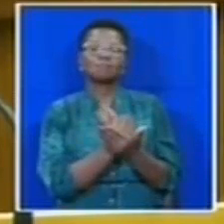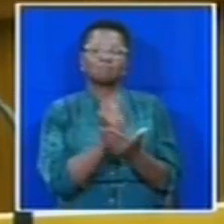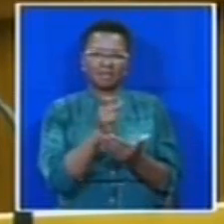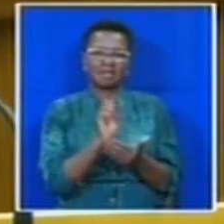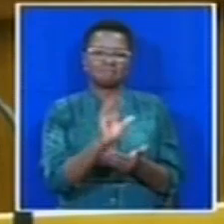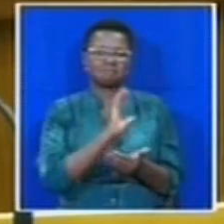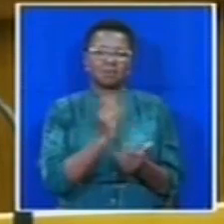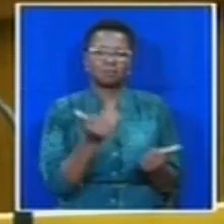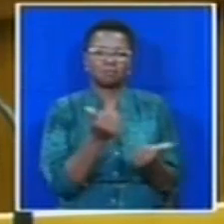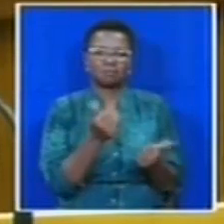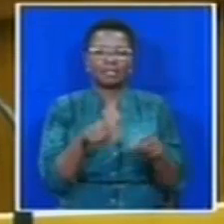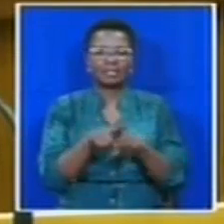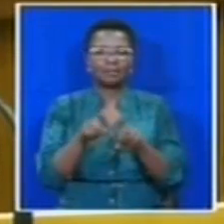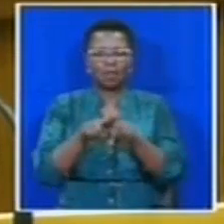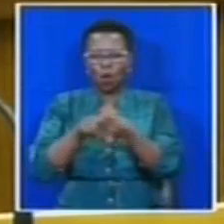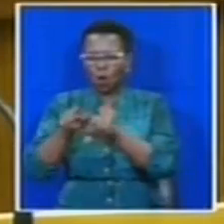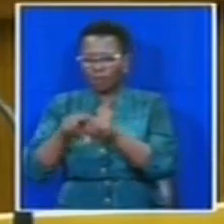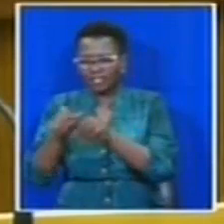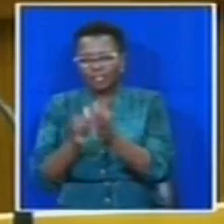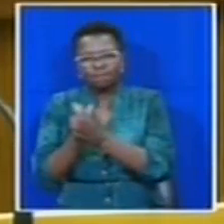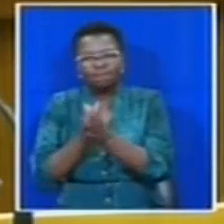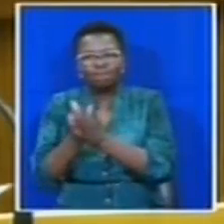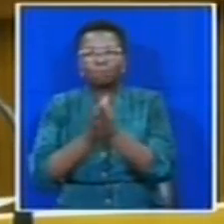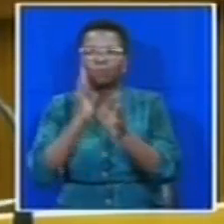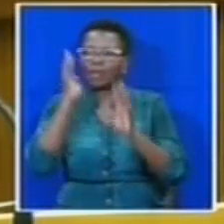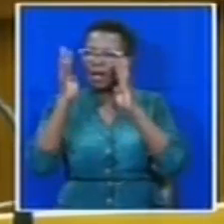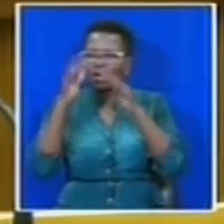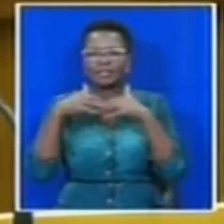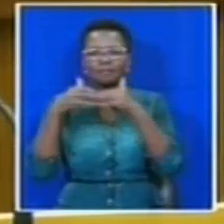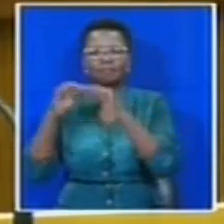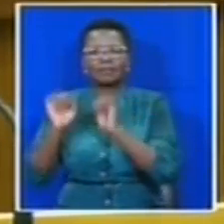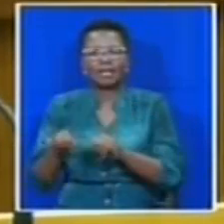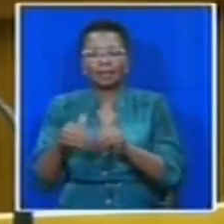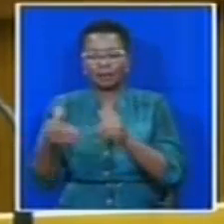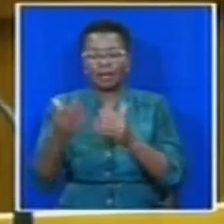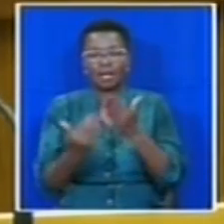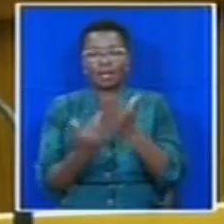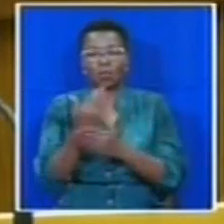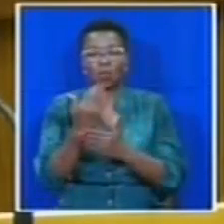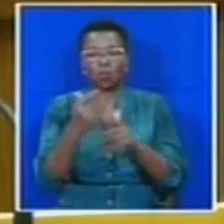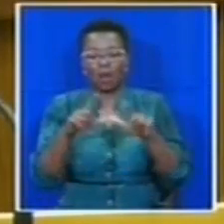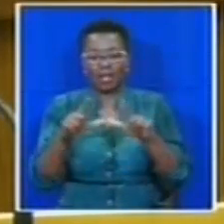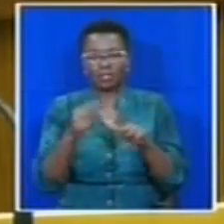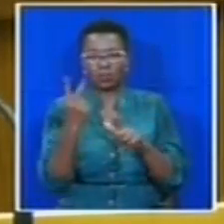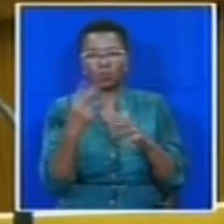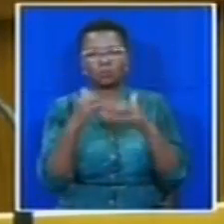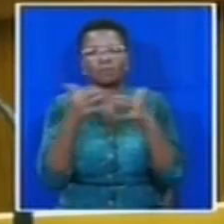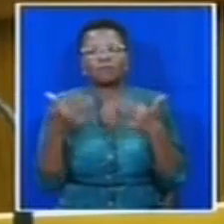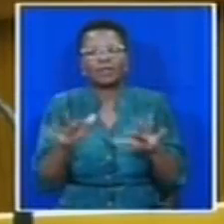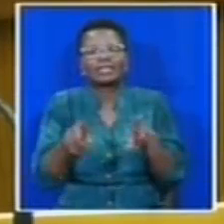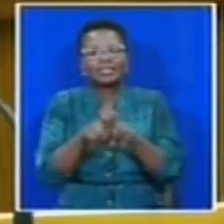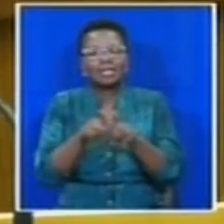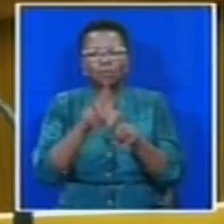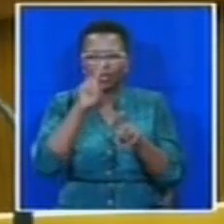encouraged and innovation will be as well. 2 new exchanges were licensed this year, and regulations to create a more competitive